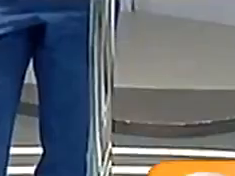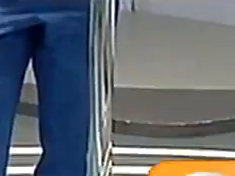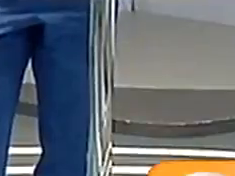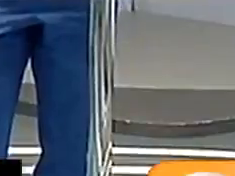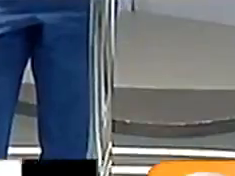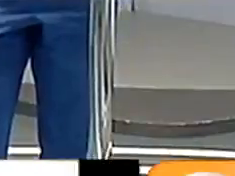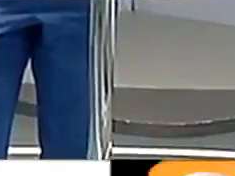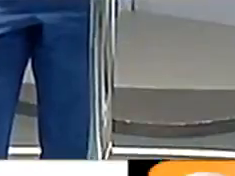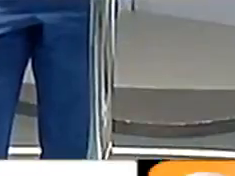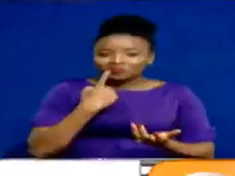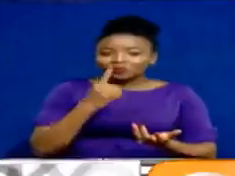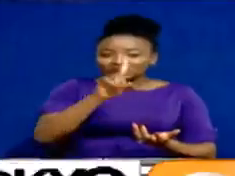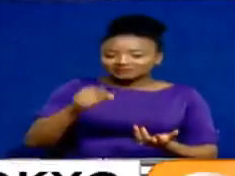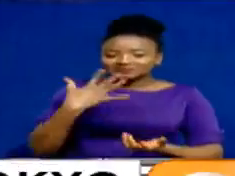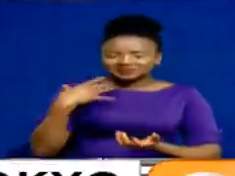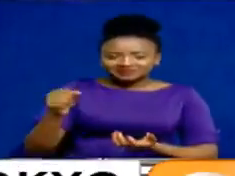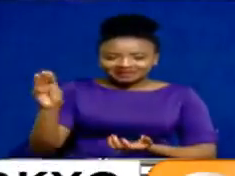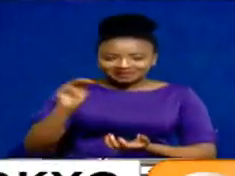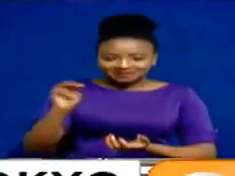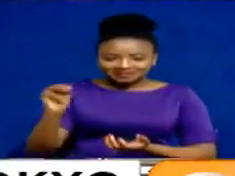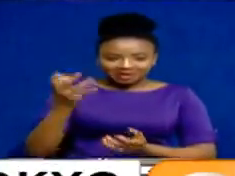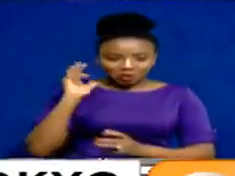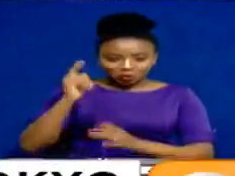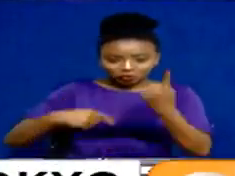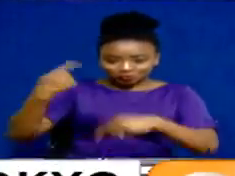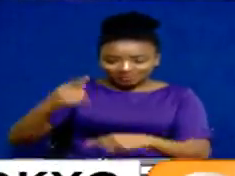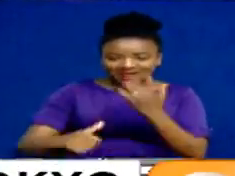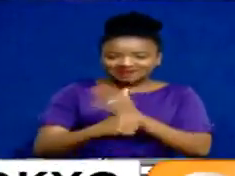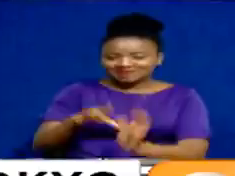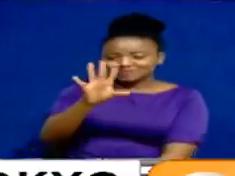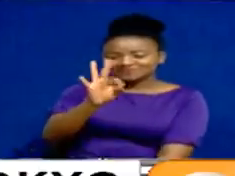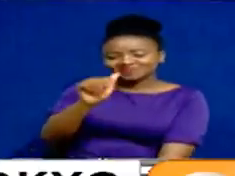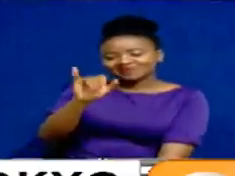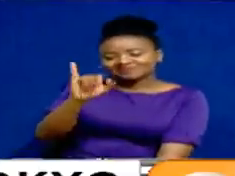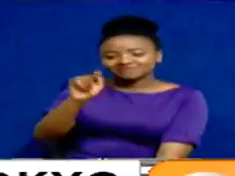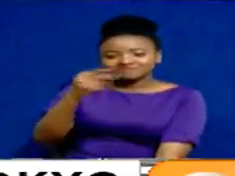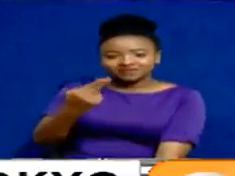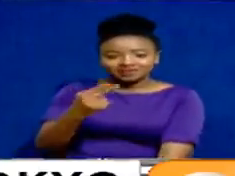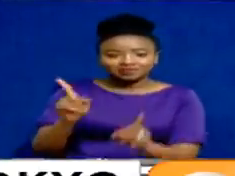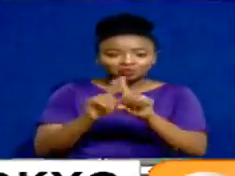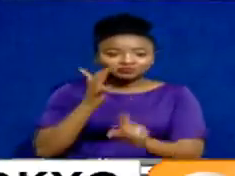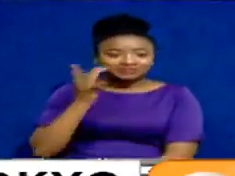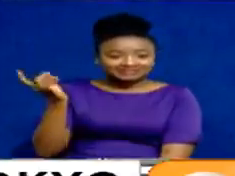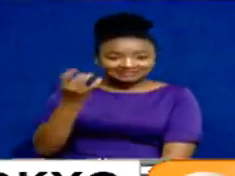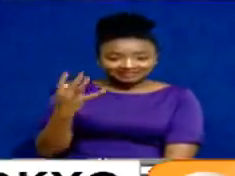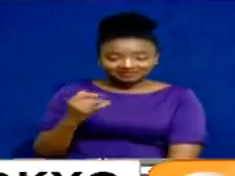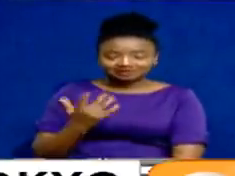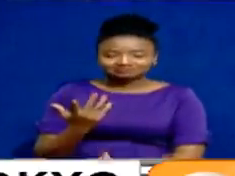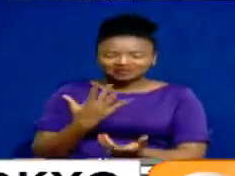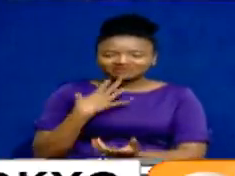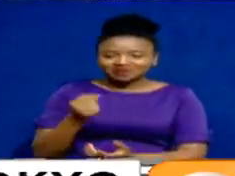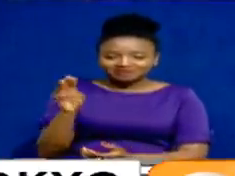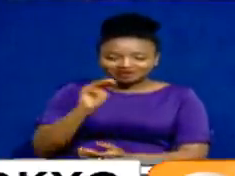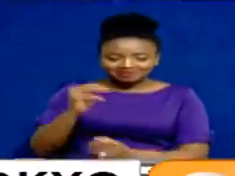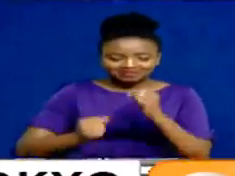Newly minted 1500 gold medalist Faith Kipyegon and 5000 meters women's silver medalist Hellen Obiri are back in the